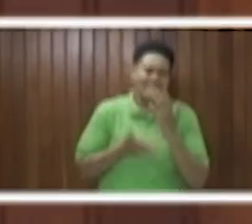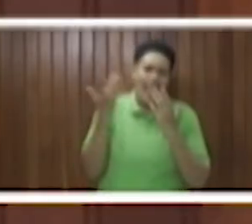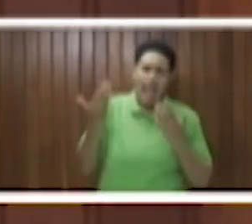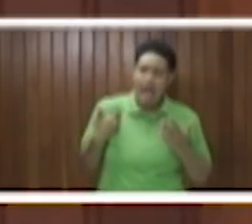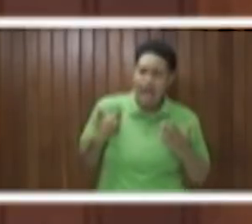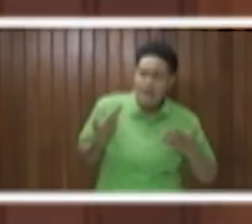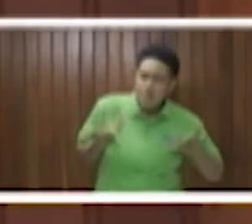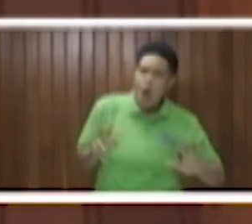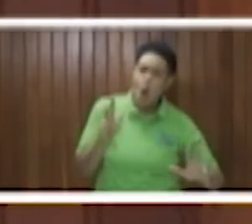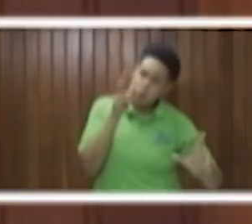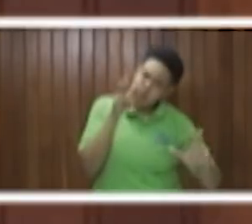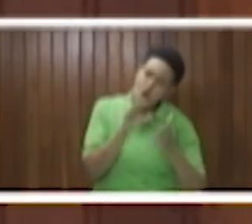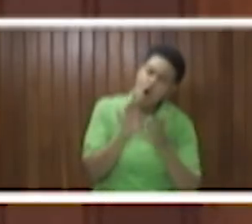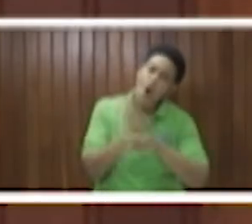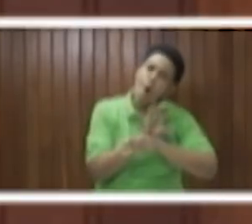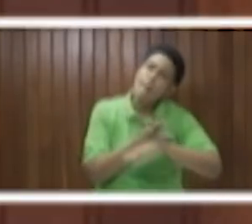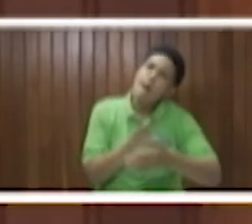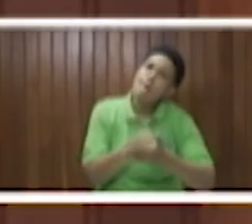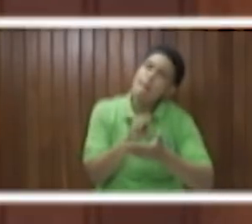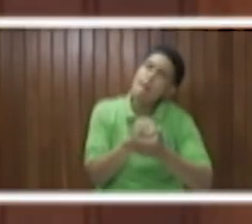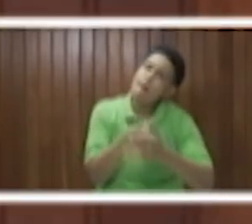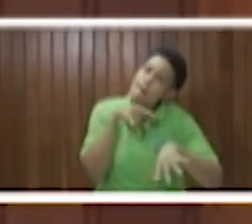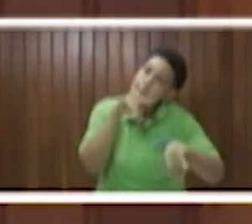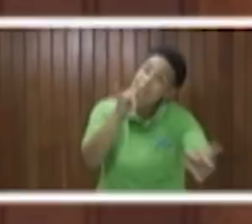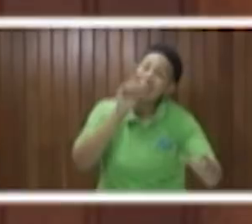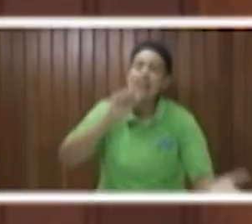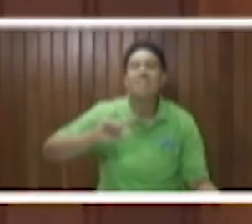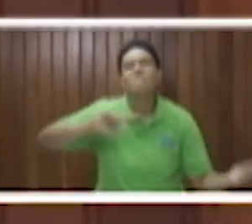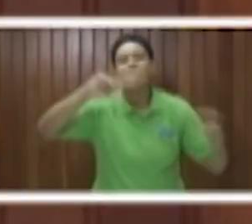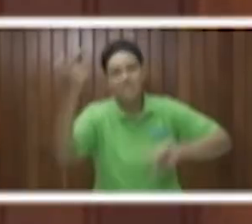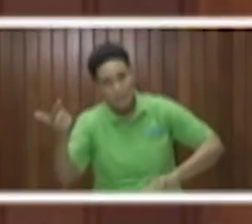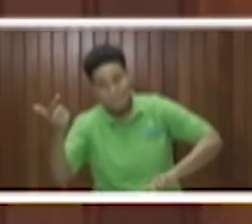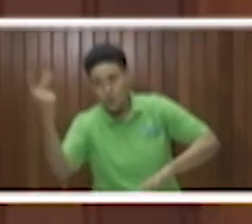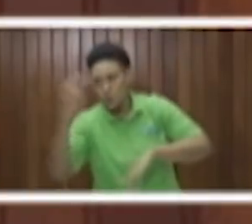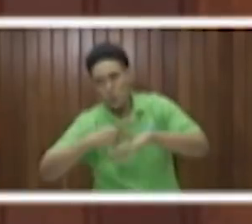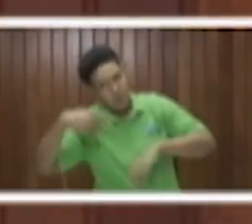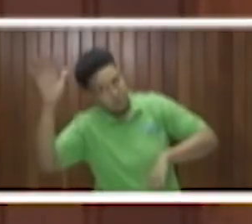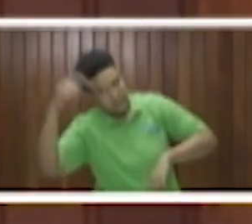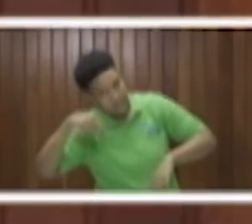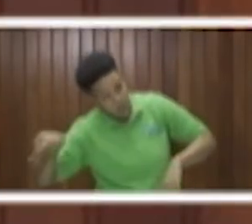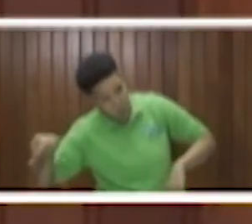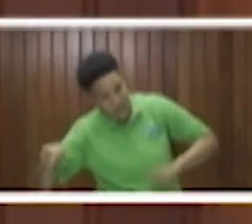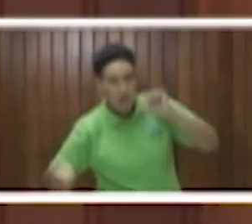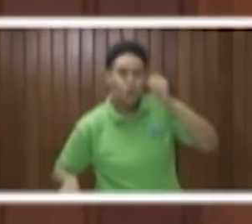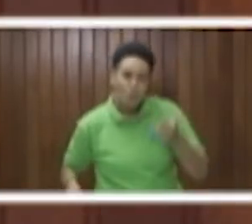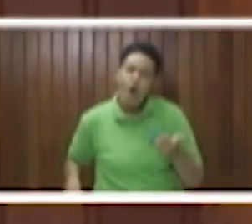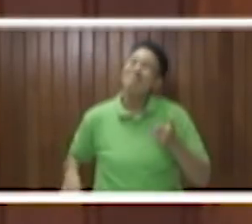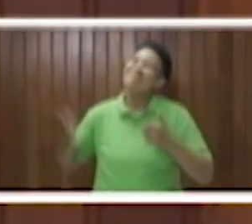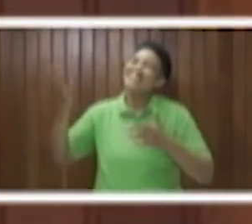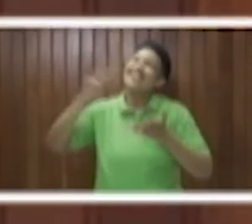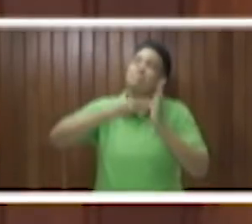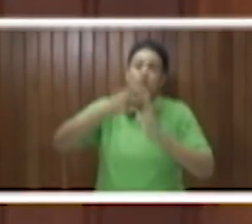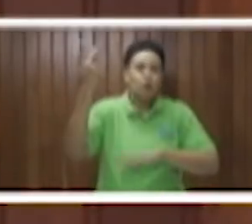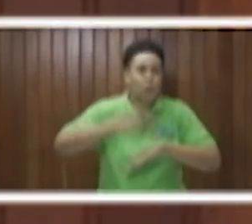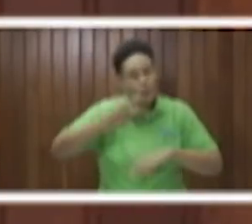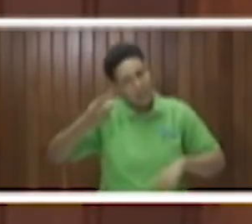virtual or computer-aided learning. And then you will have a flip. So they will be out like for two days this week and they will come back into the physical space for